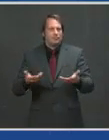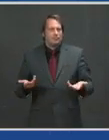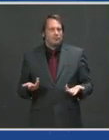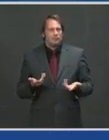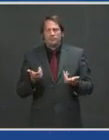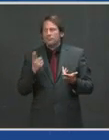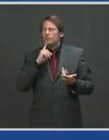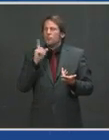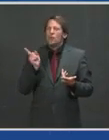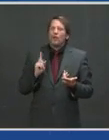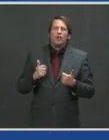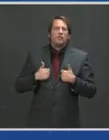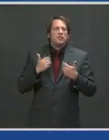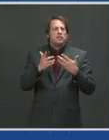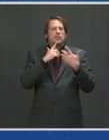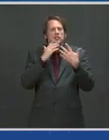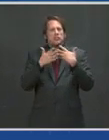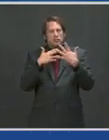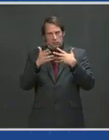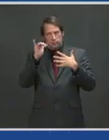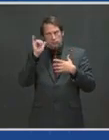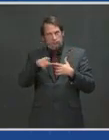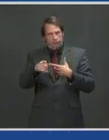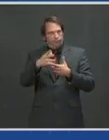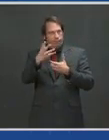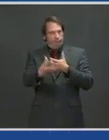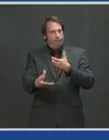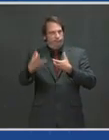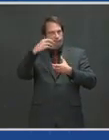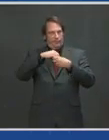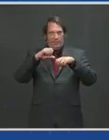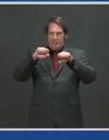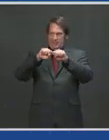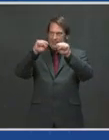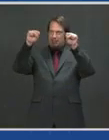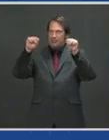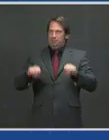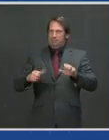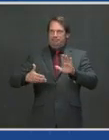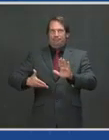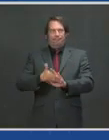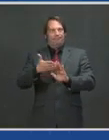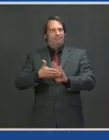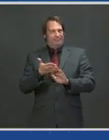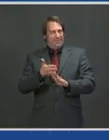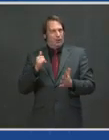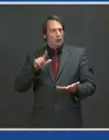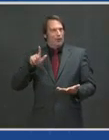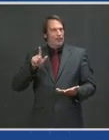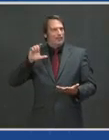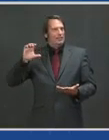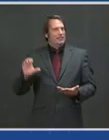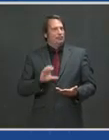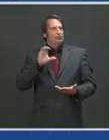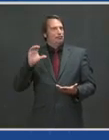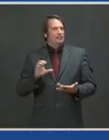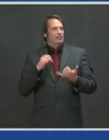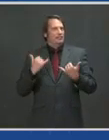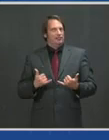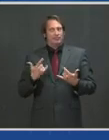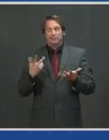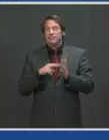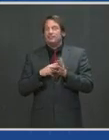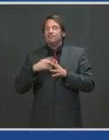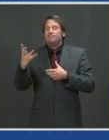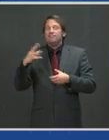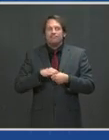what infrastructure means in the 21st century. It still depends on roads and bridges, ports and airports, rail and